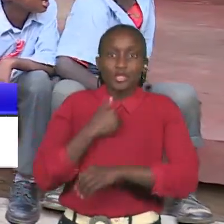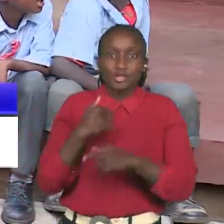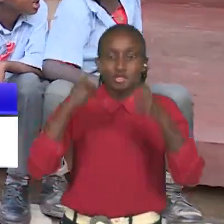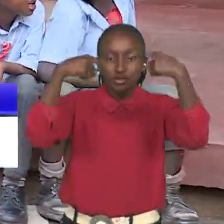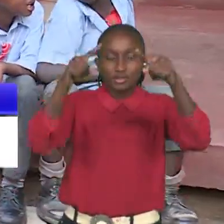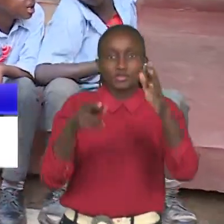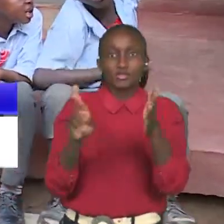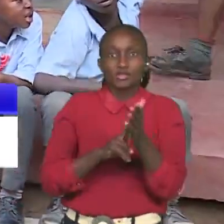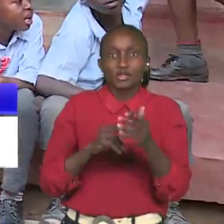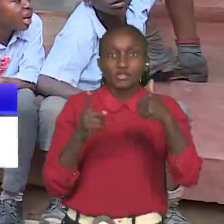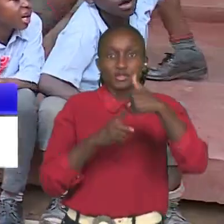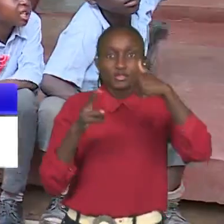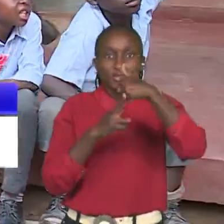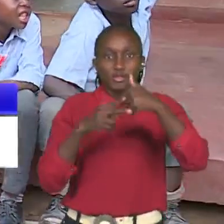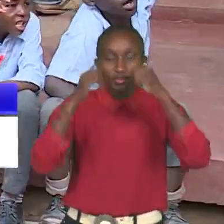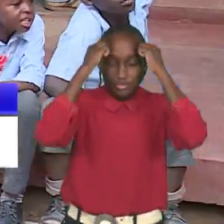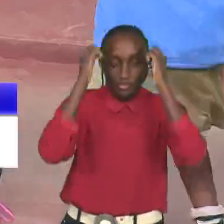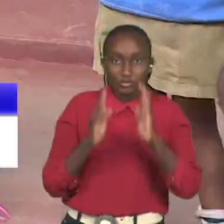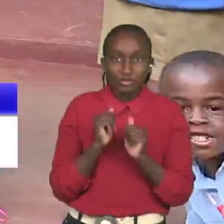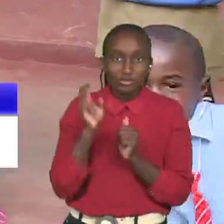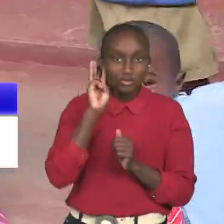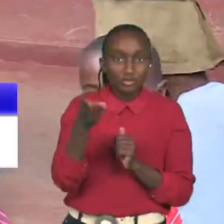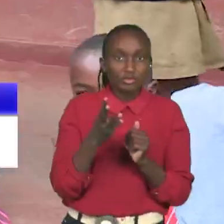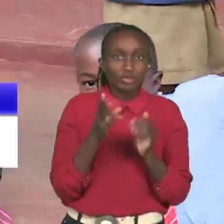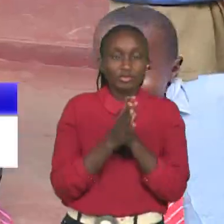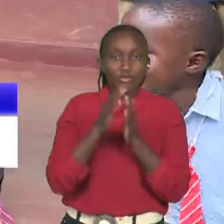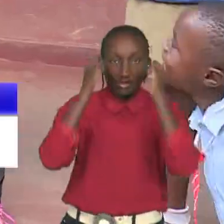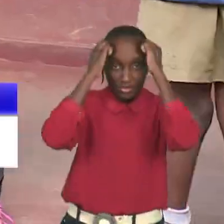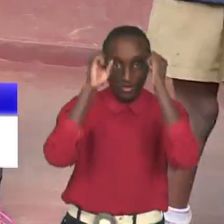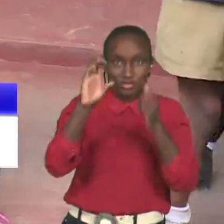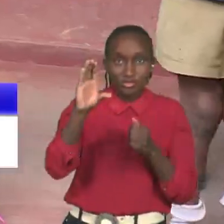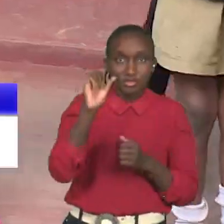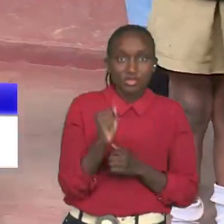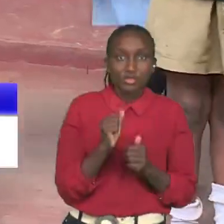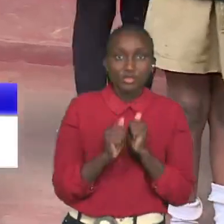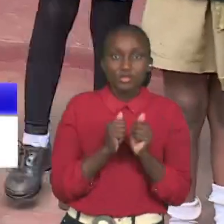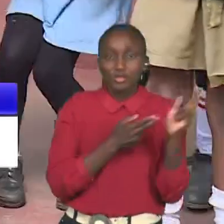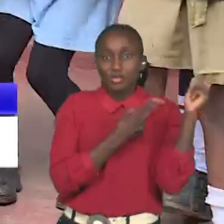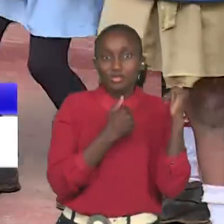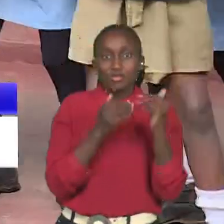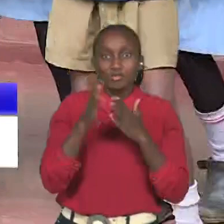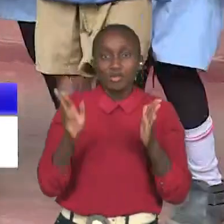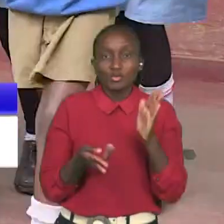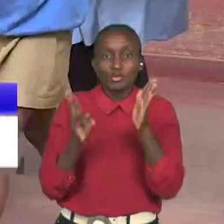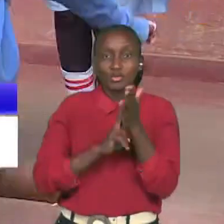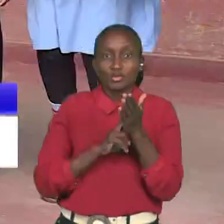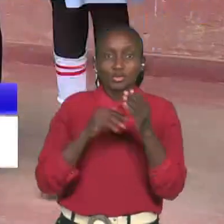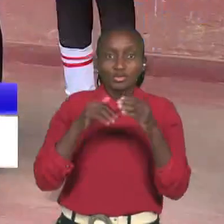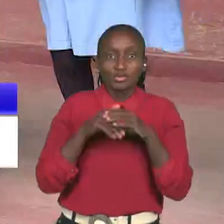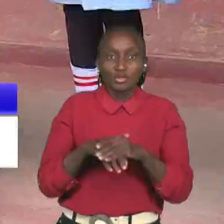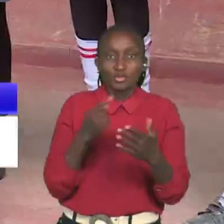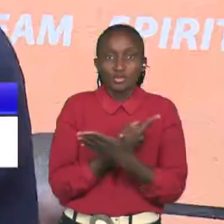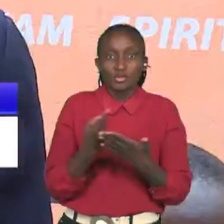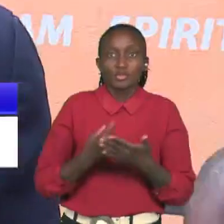of about 67 pupils, to which was witnessed by Education CS George Magoha, and was hopeful that more will register in the course of the